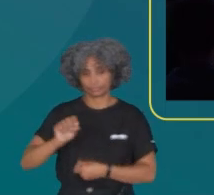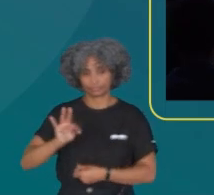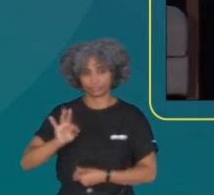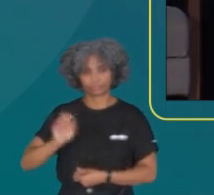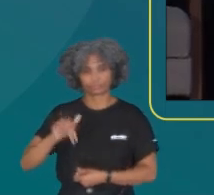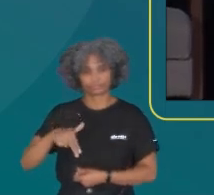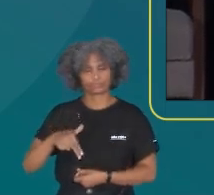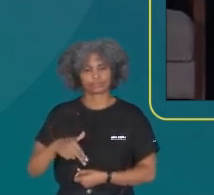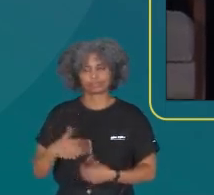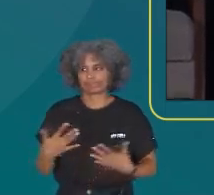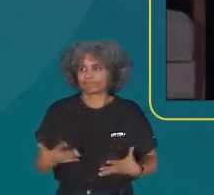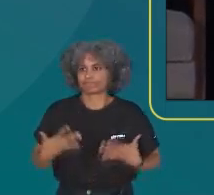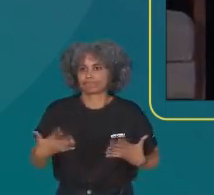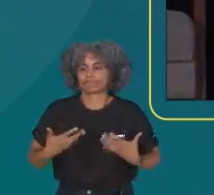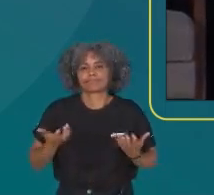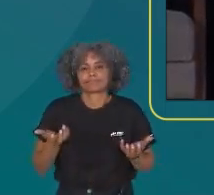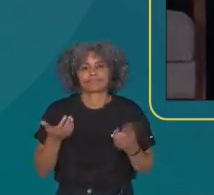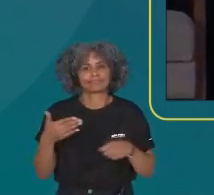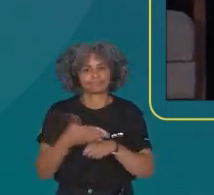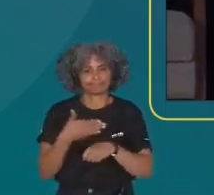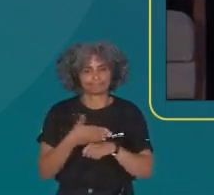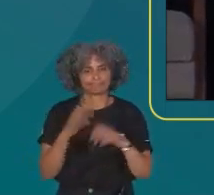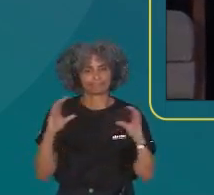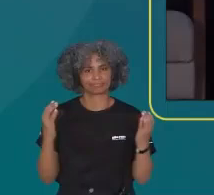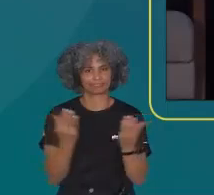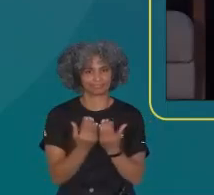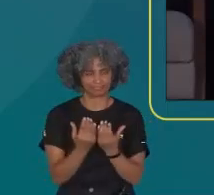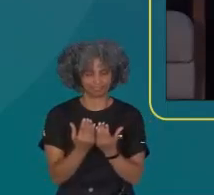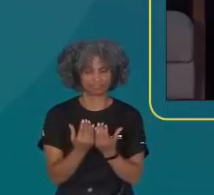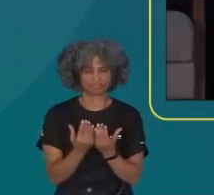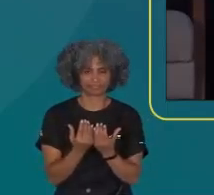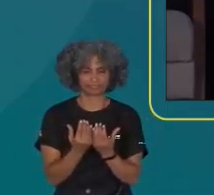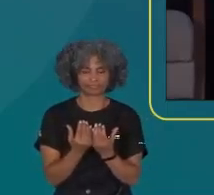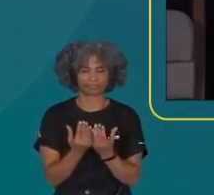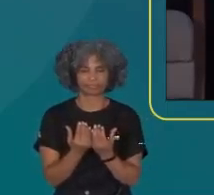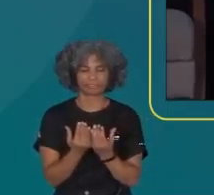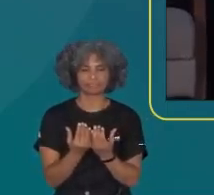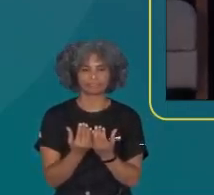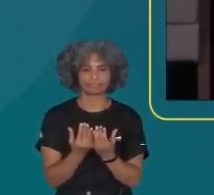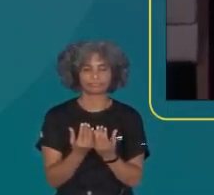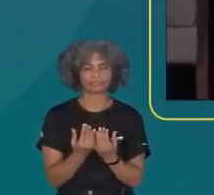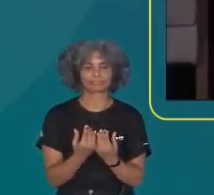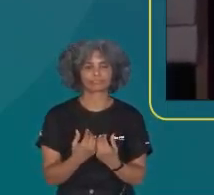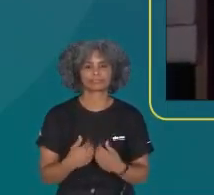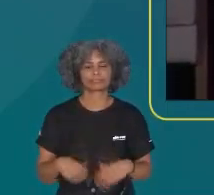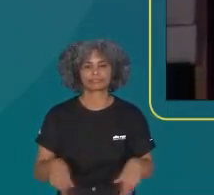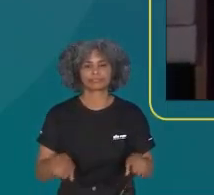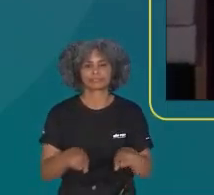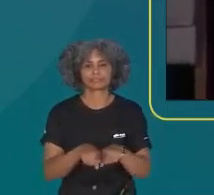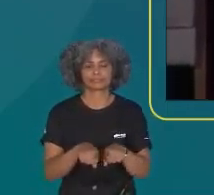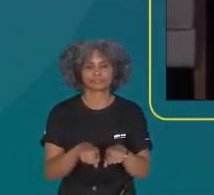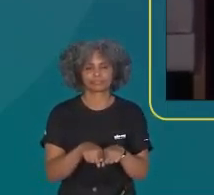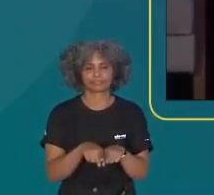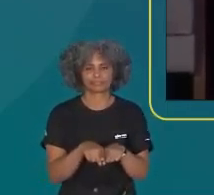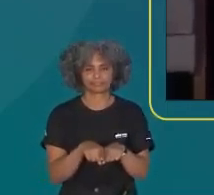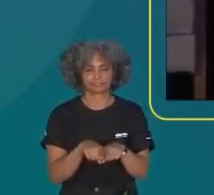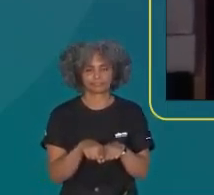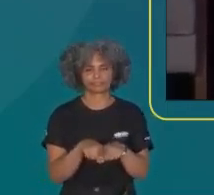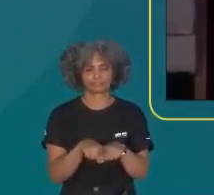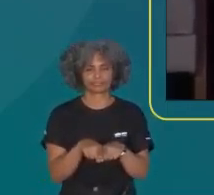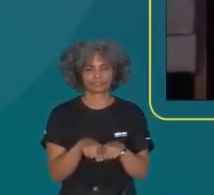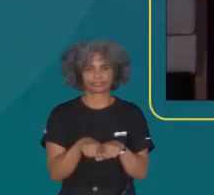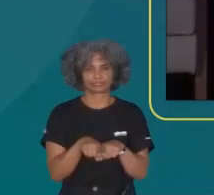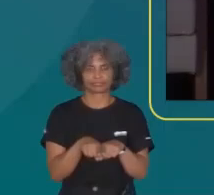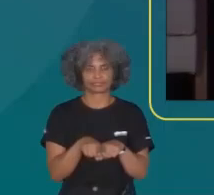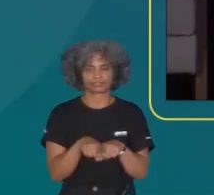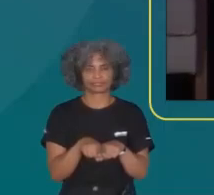participating in this conference. And, you know, the city of Austin has been very steadfastly since